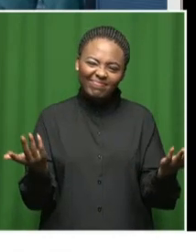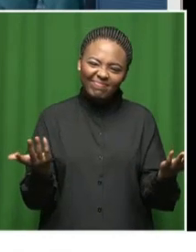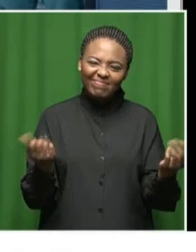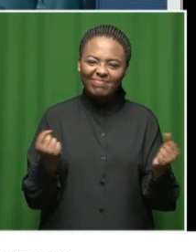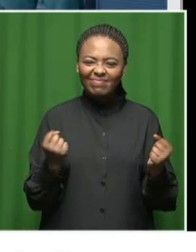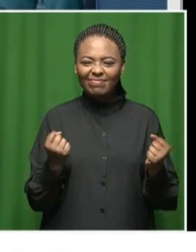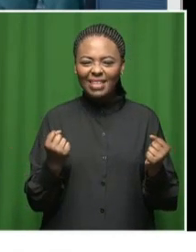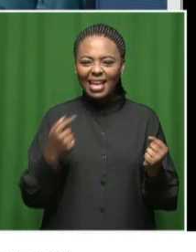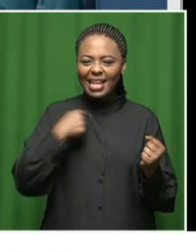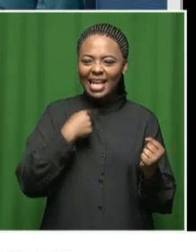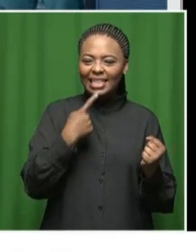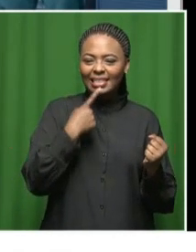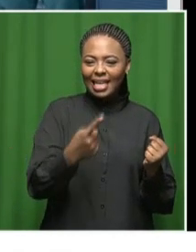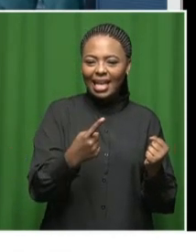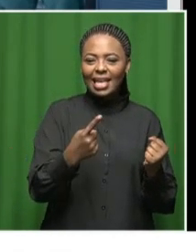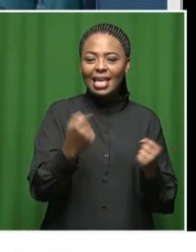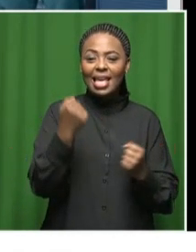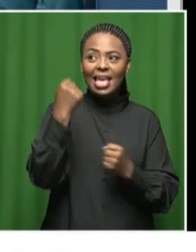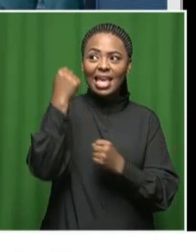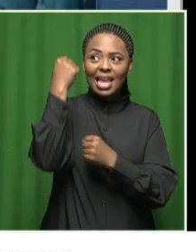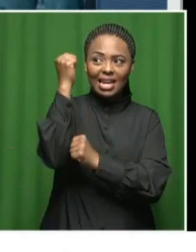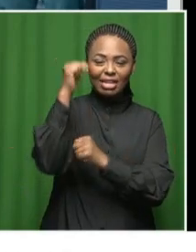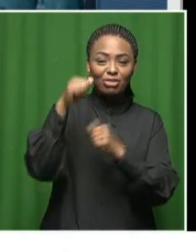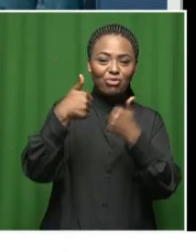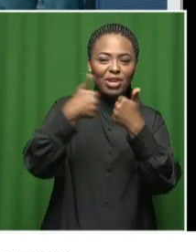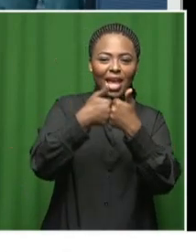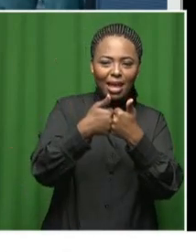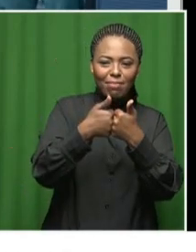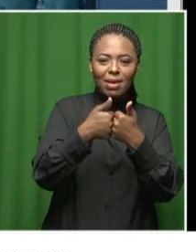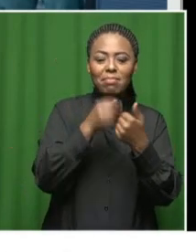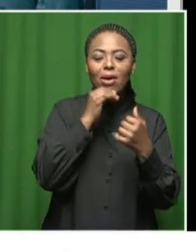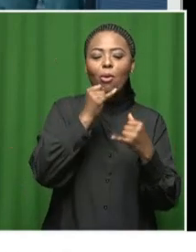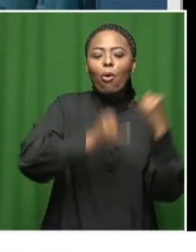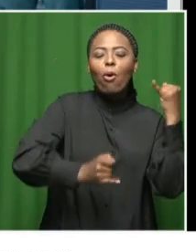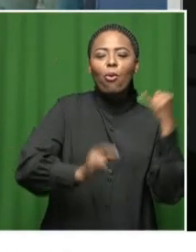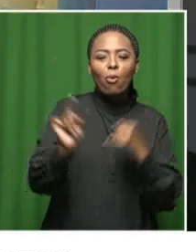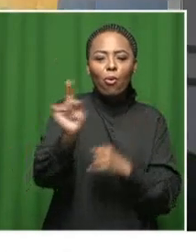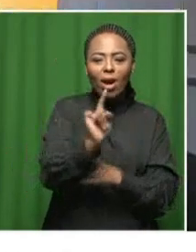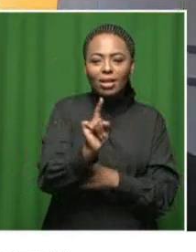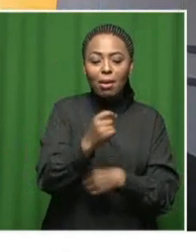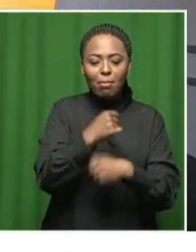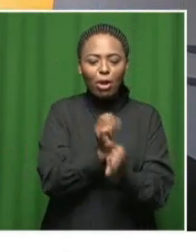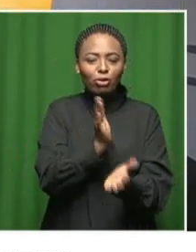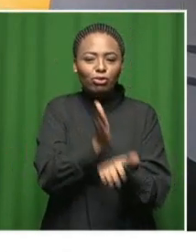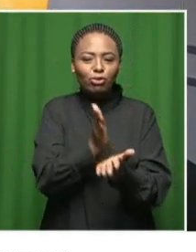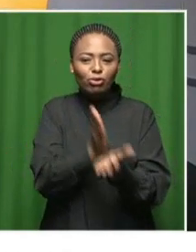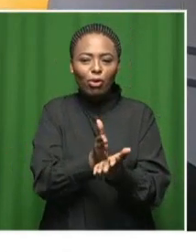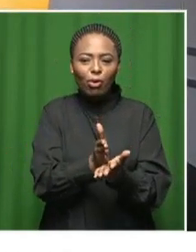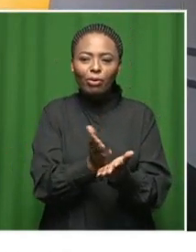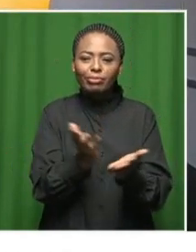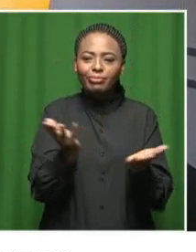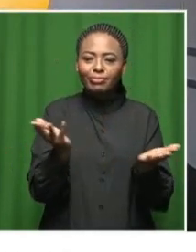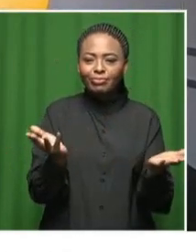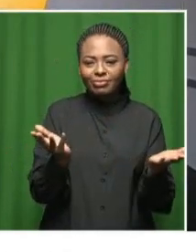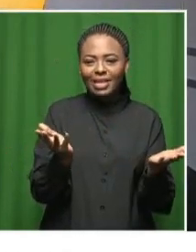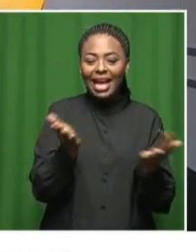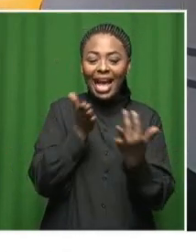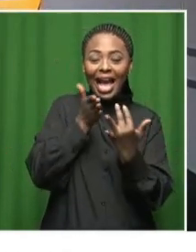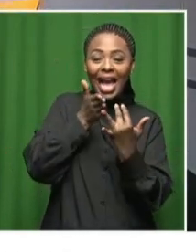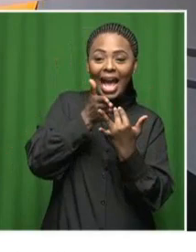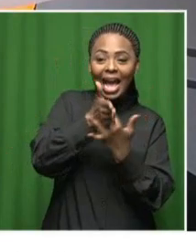mostly, I would say the gaming industry is getting it wrong in terms of making sure that